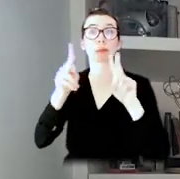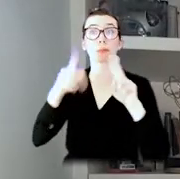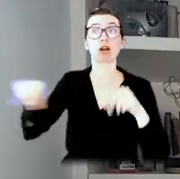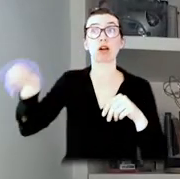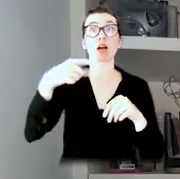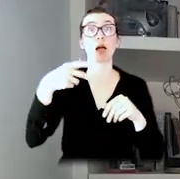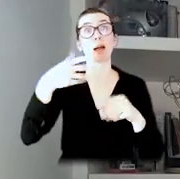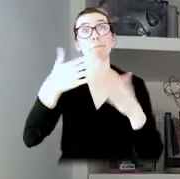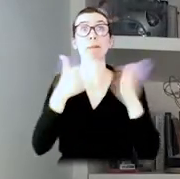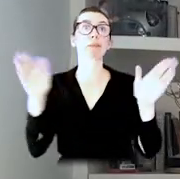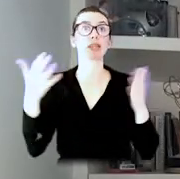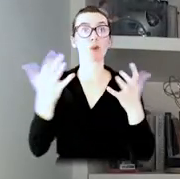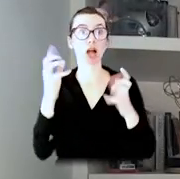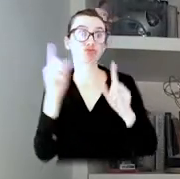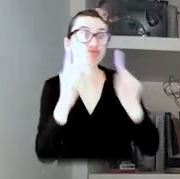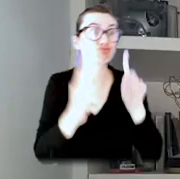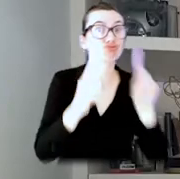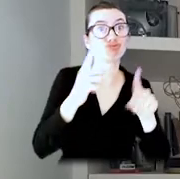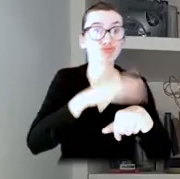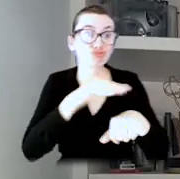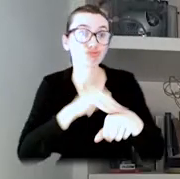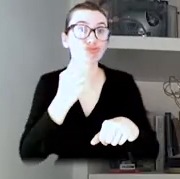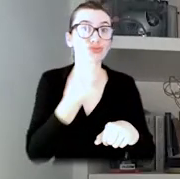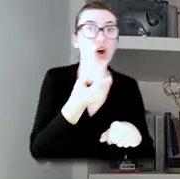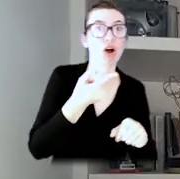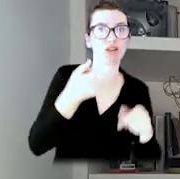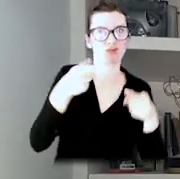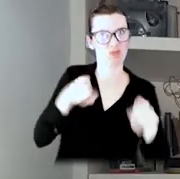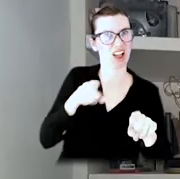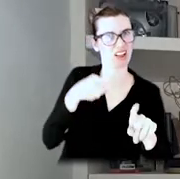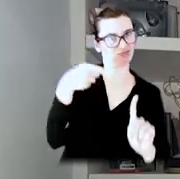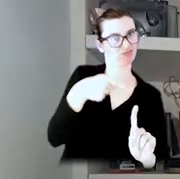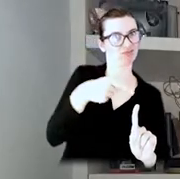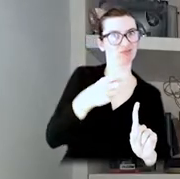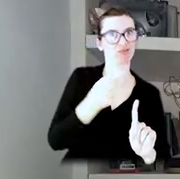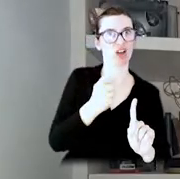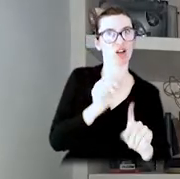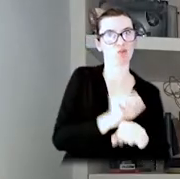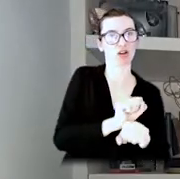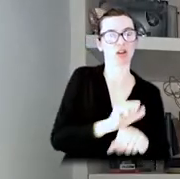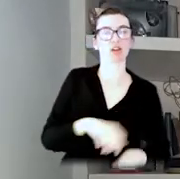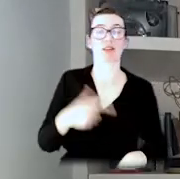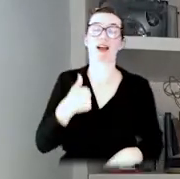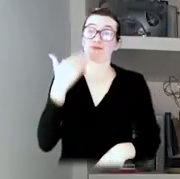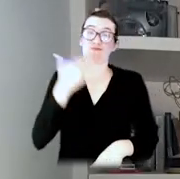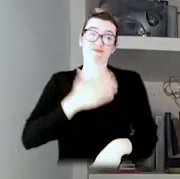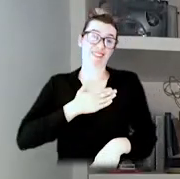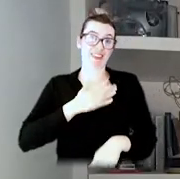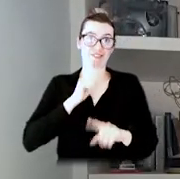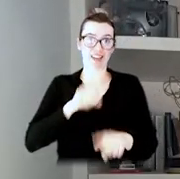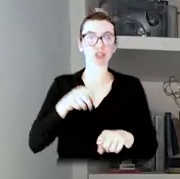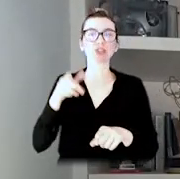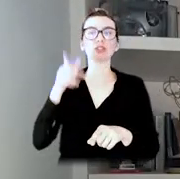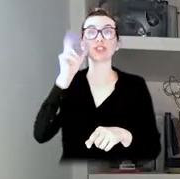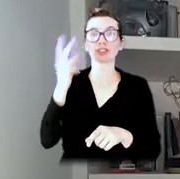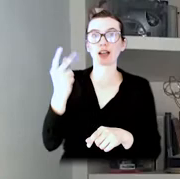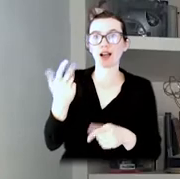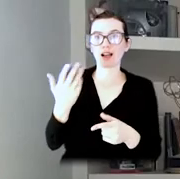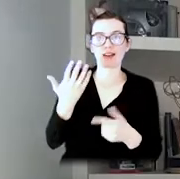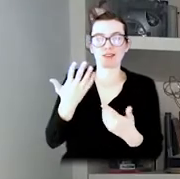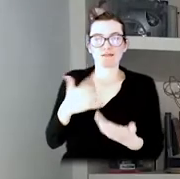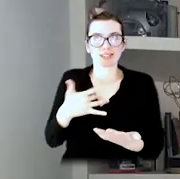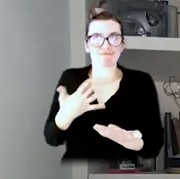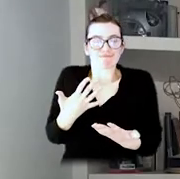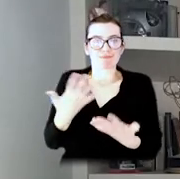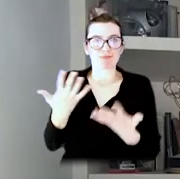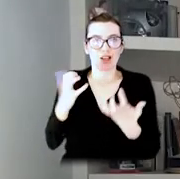and pet your dog while she's working. So, you know, I know I've had that reaction to hearing dogs or seeing dogs, you